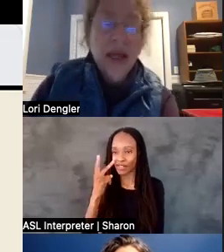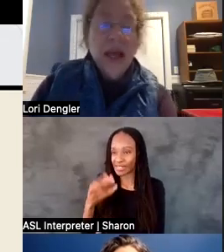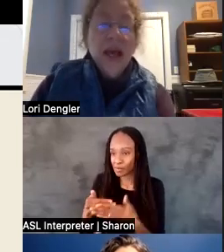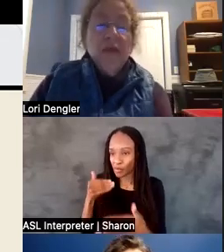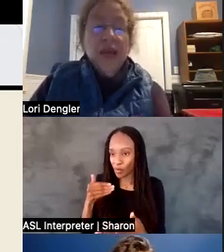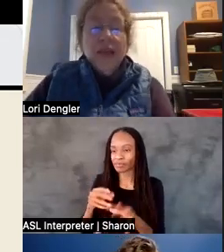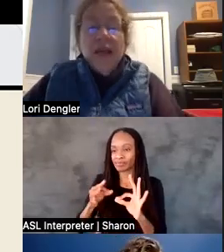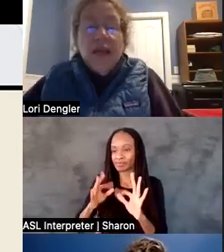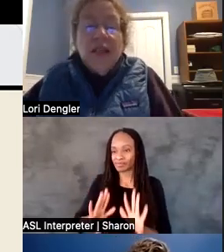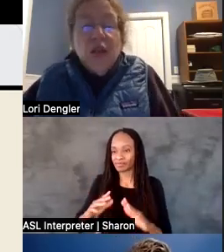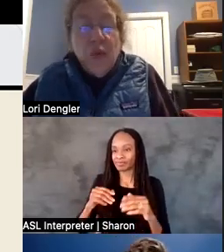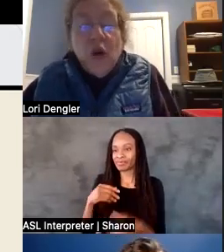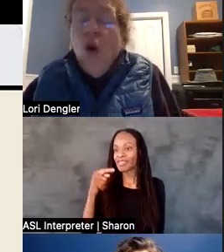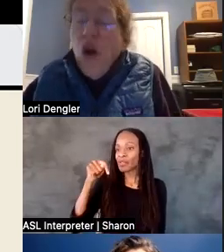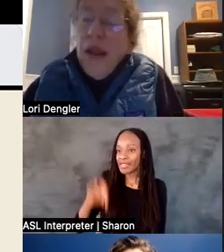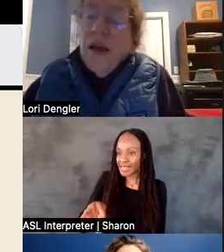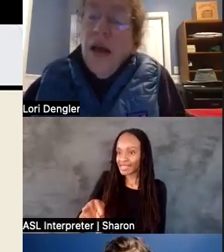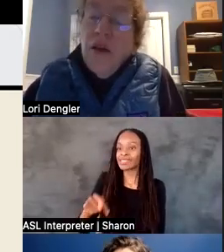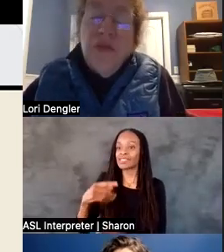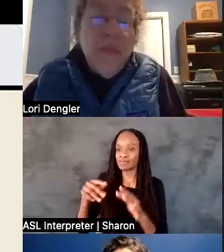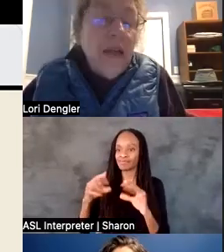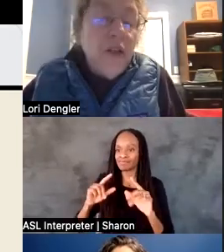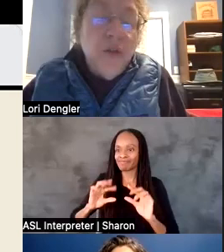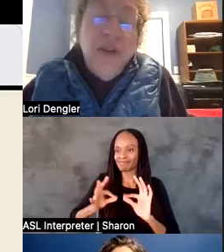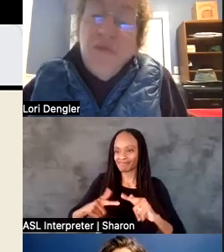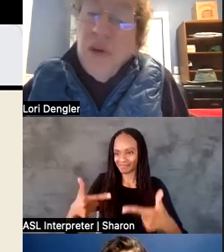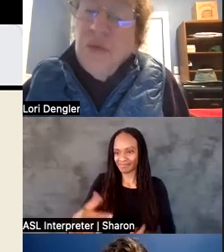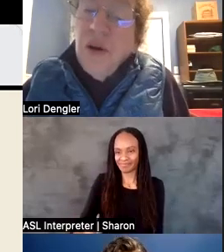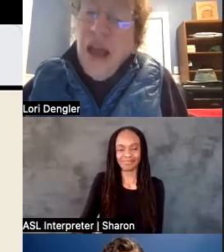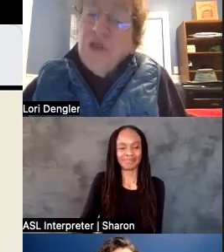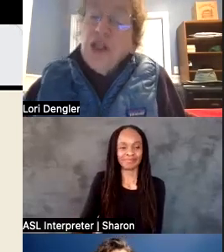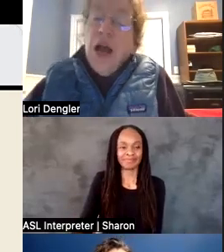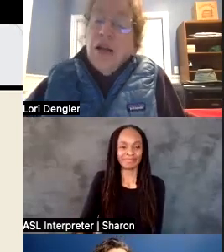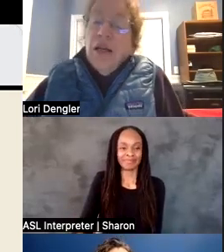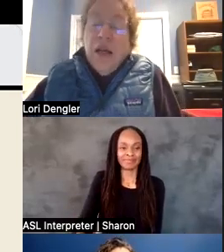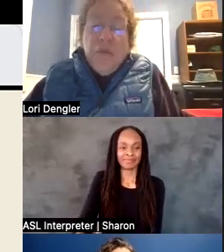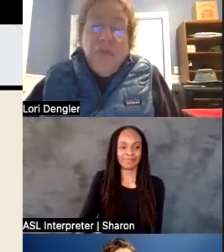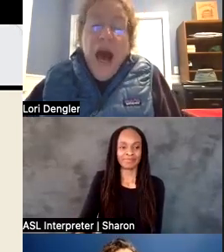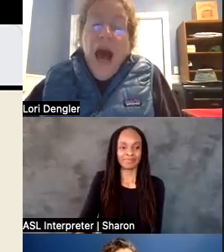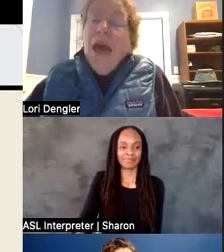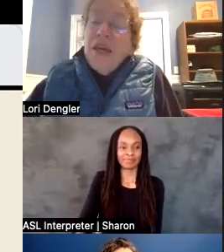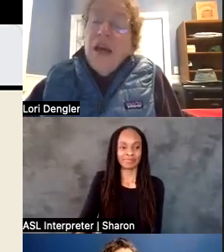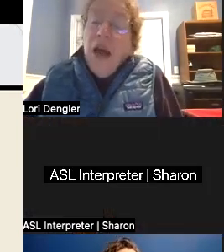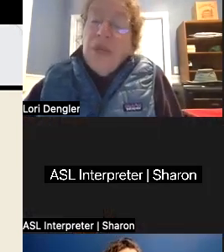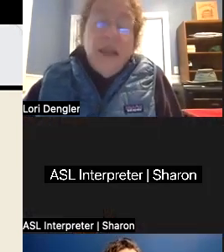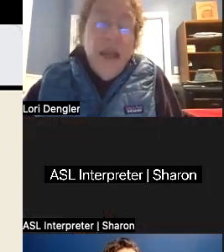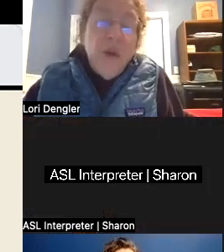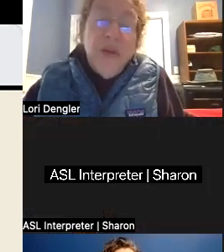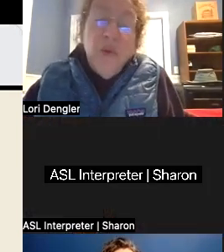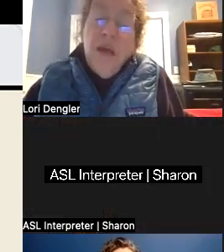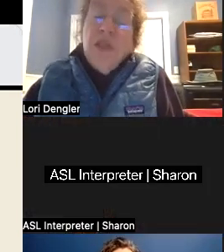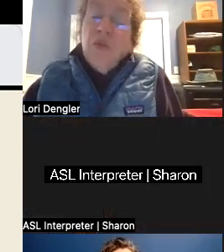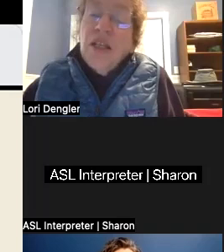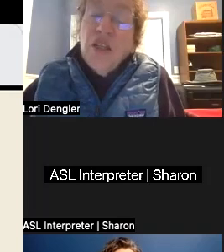before. This is the recording of the magnitude 5.4 aftershock by the optic cable